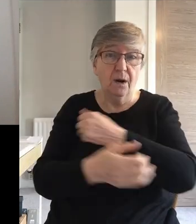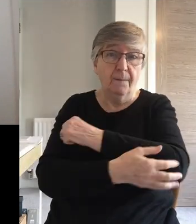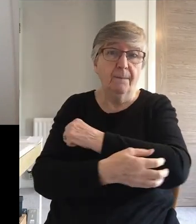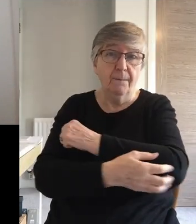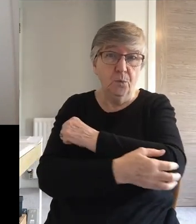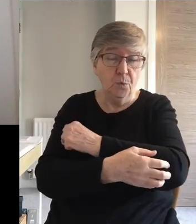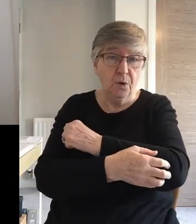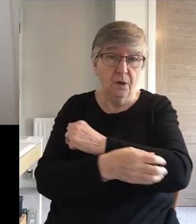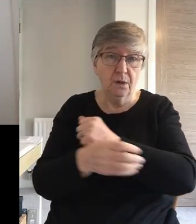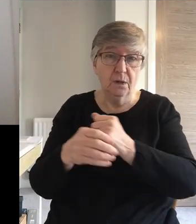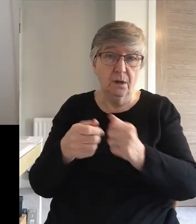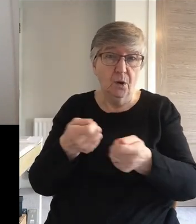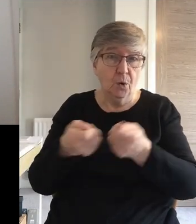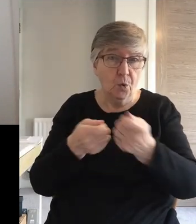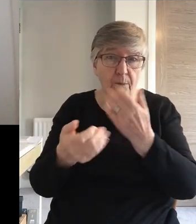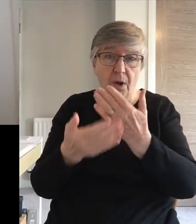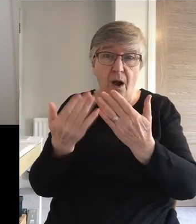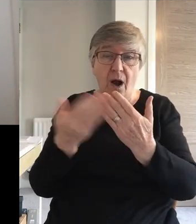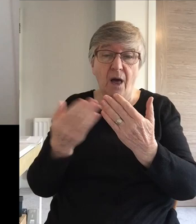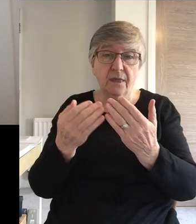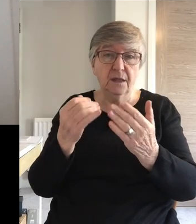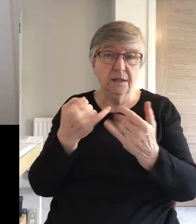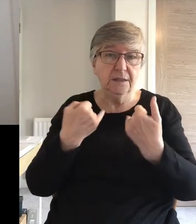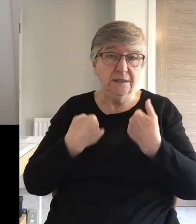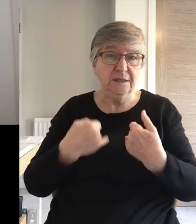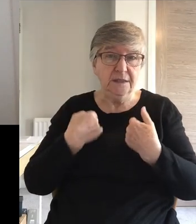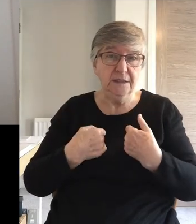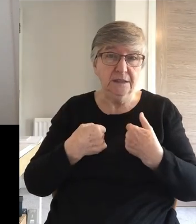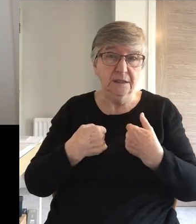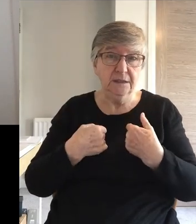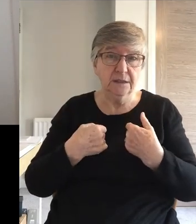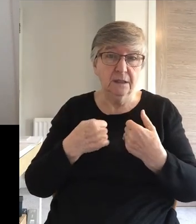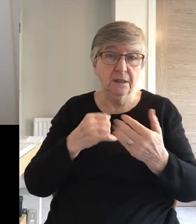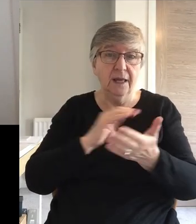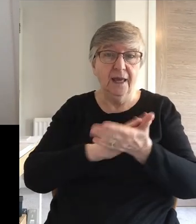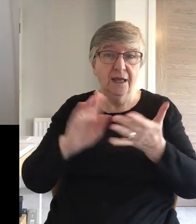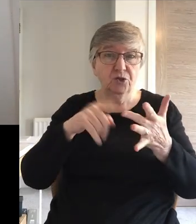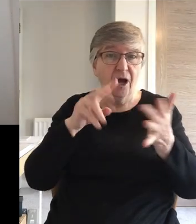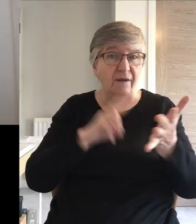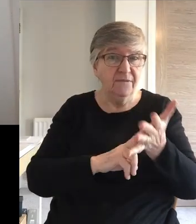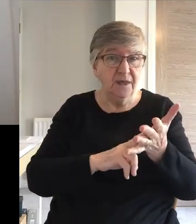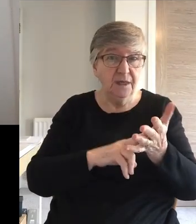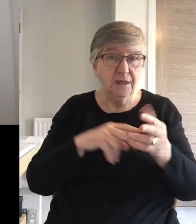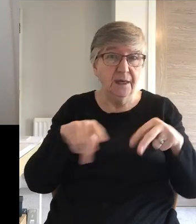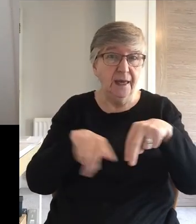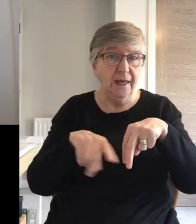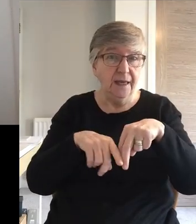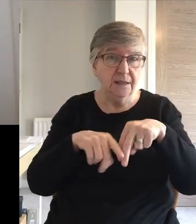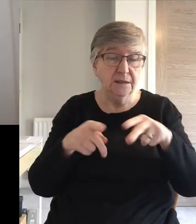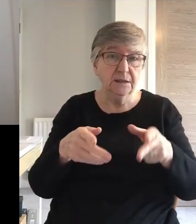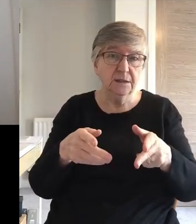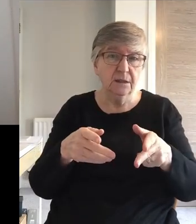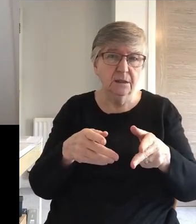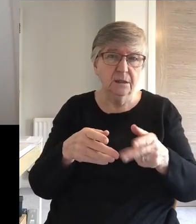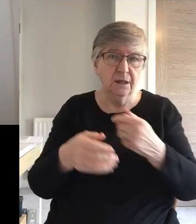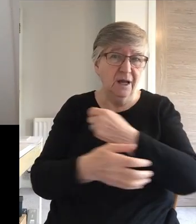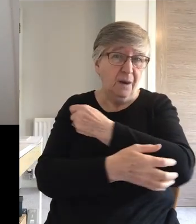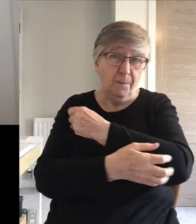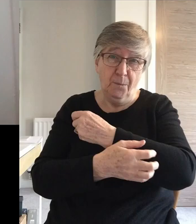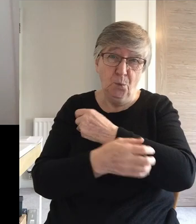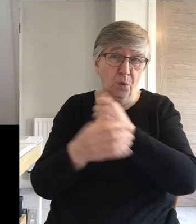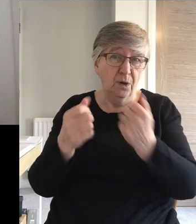other diseases, especially infections like HIV or AIDS, poorer resources to deal with the pandemic.